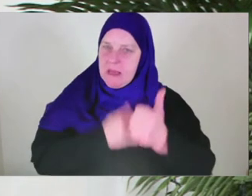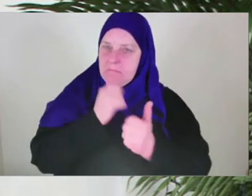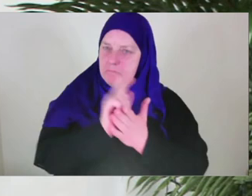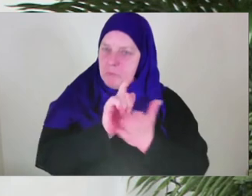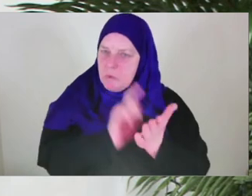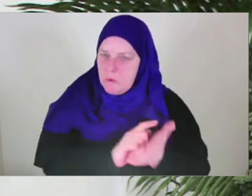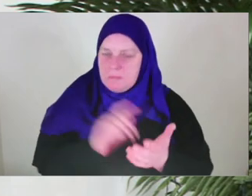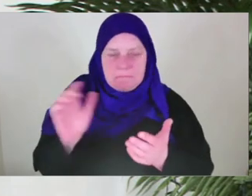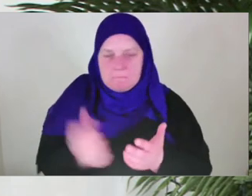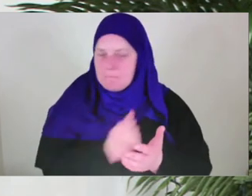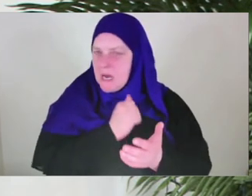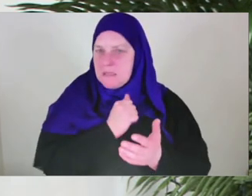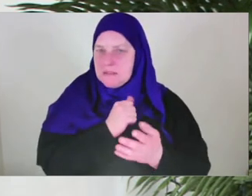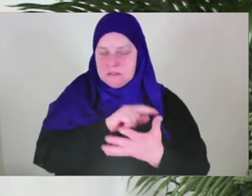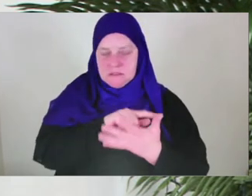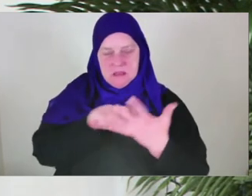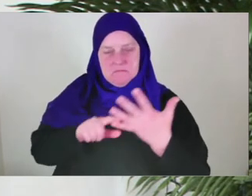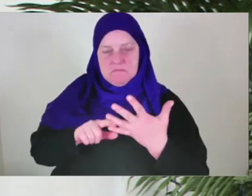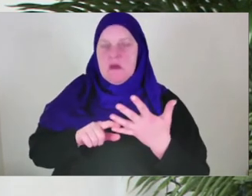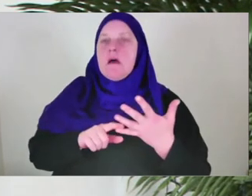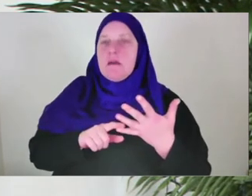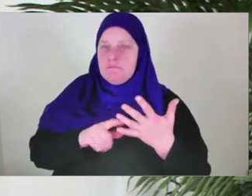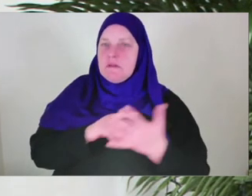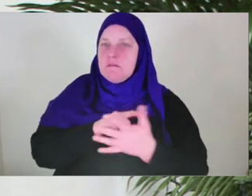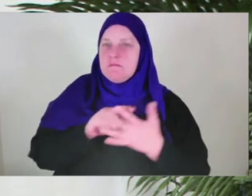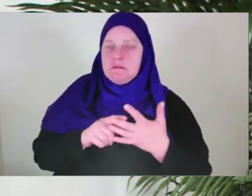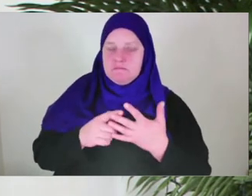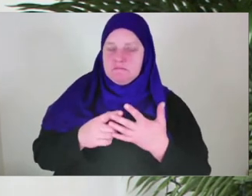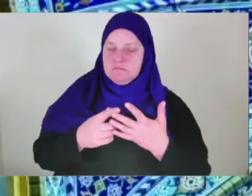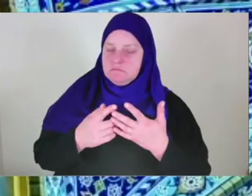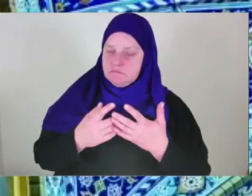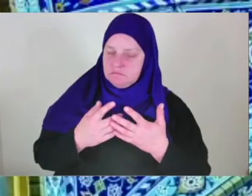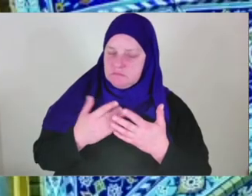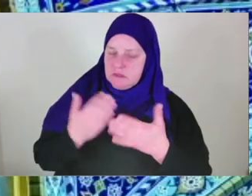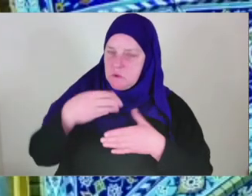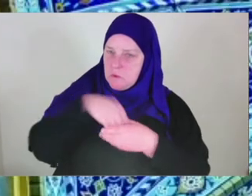that leads us on to a few other questions, but if you can answer that one, then inshallah, I'll ask the rest.